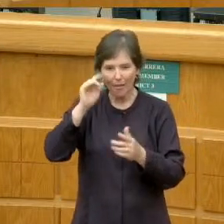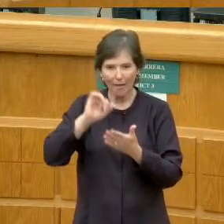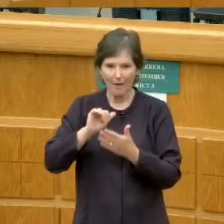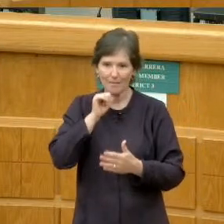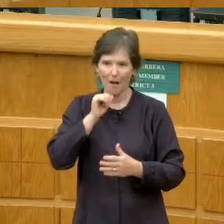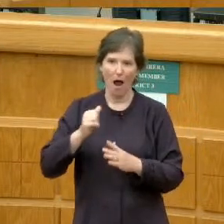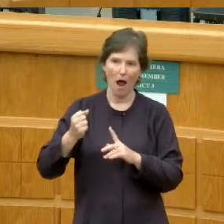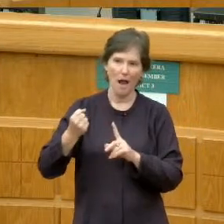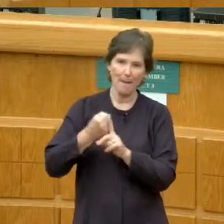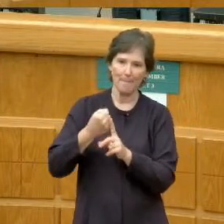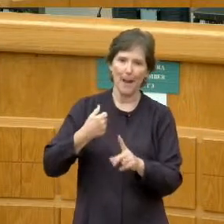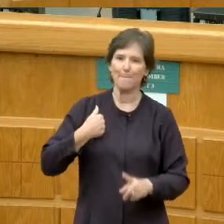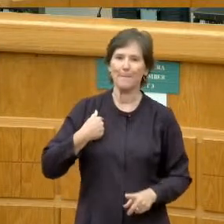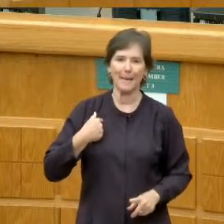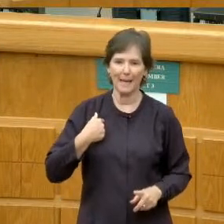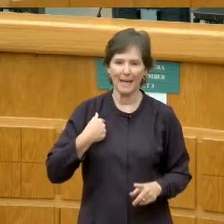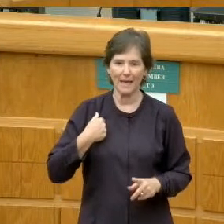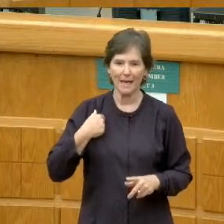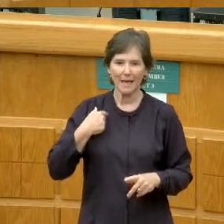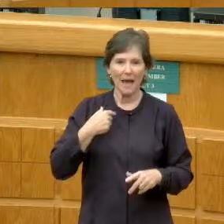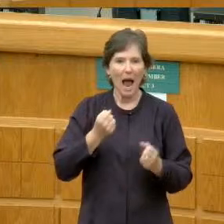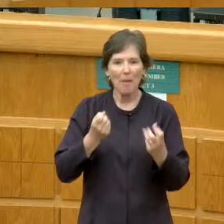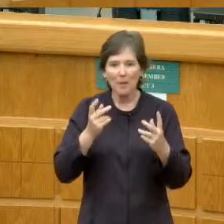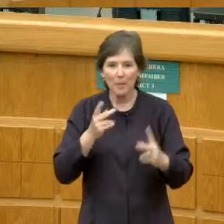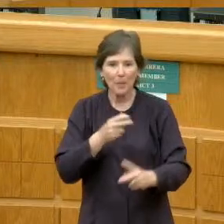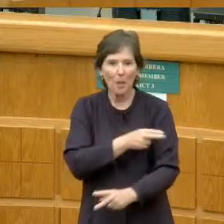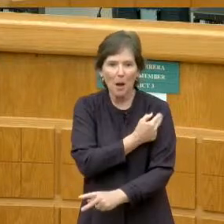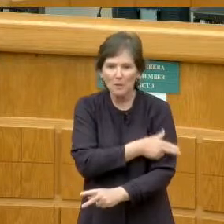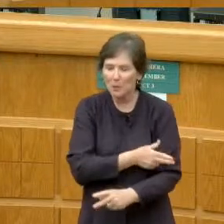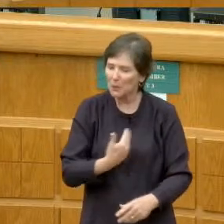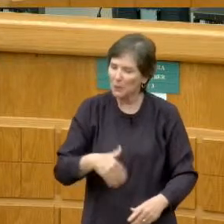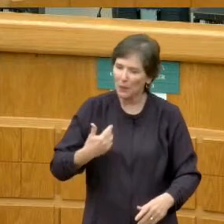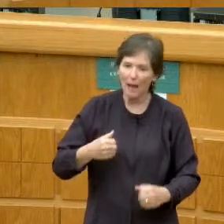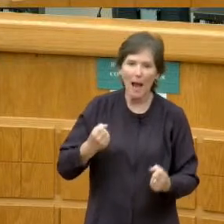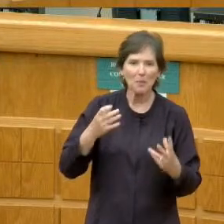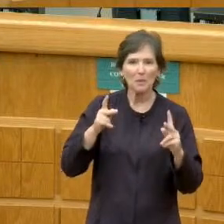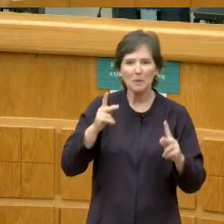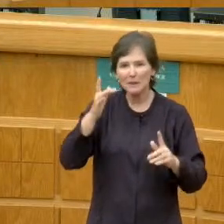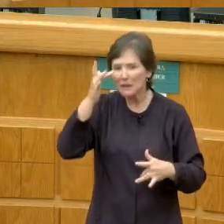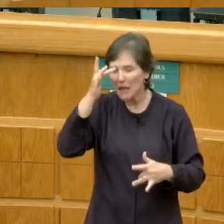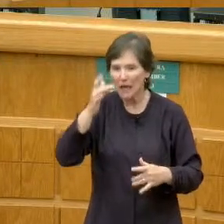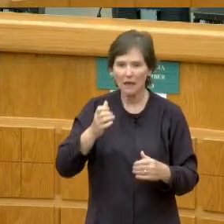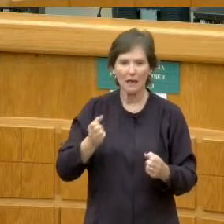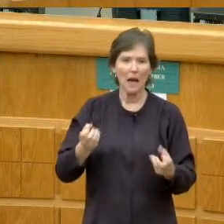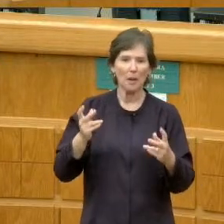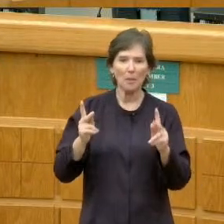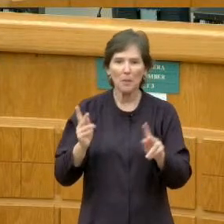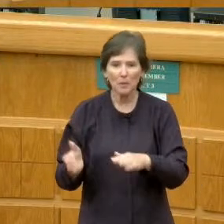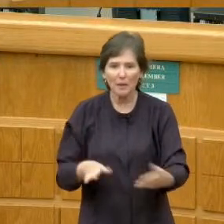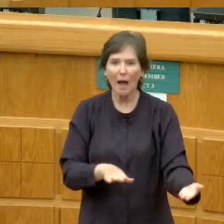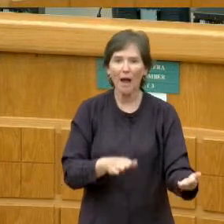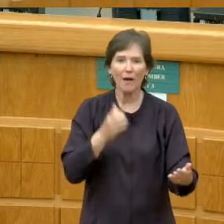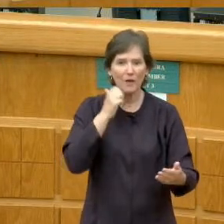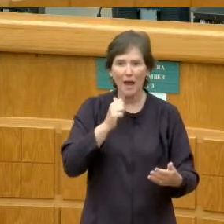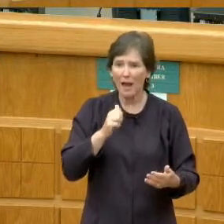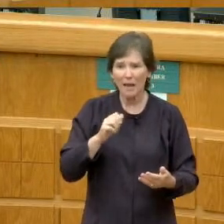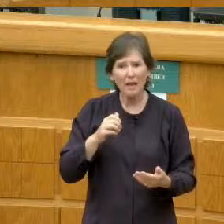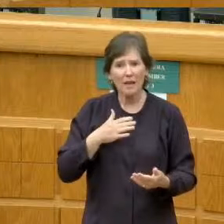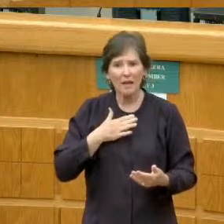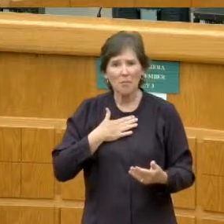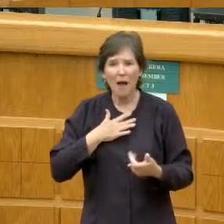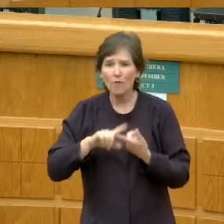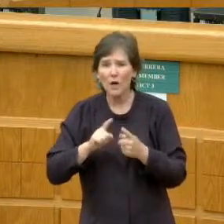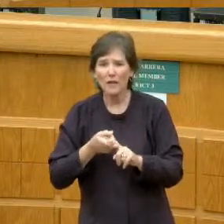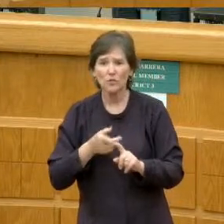our hospitalizations, and our deaths. I know that there's people behind those numbers. They're my friends. They're